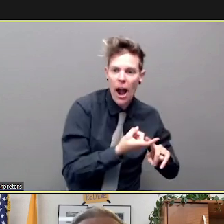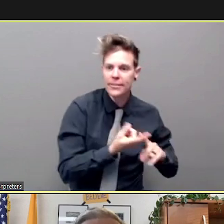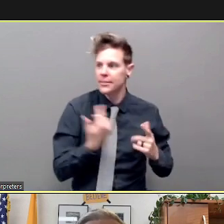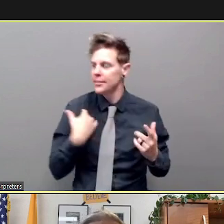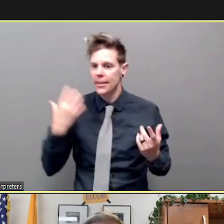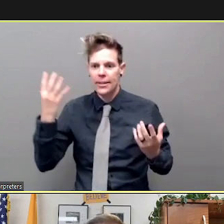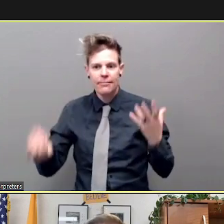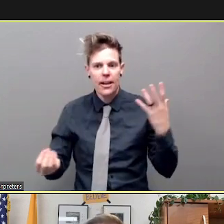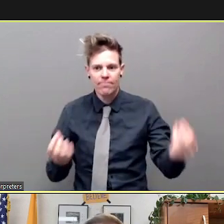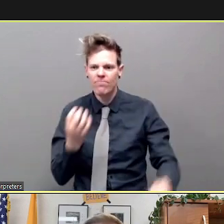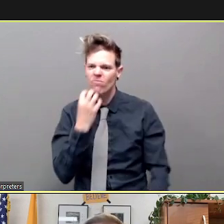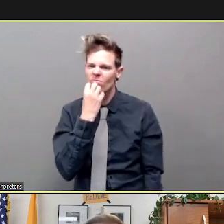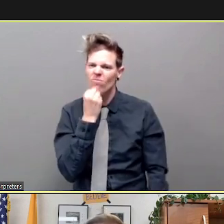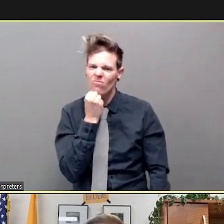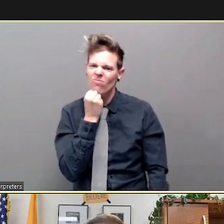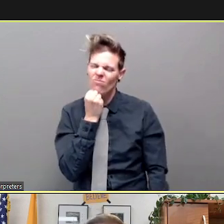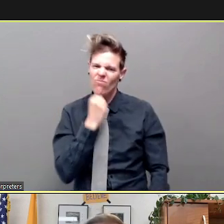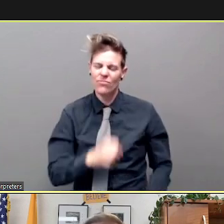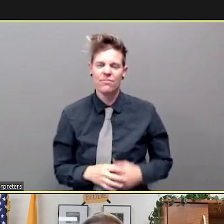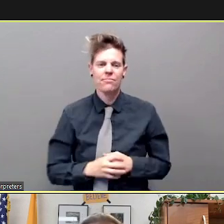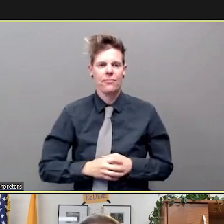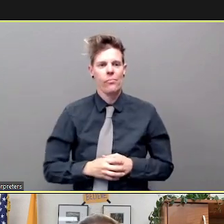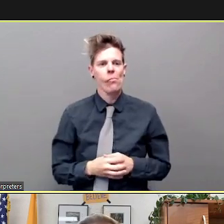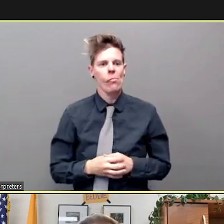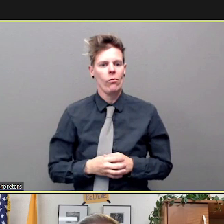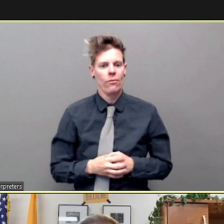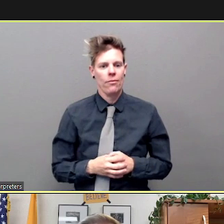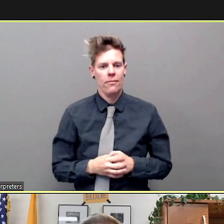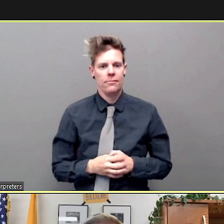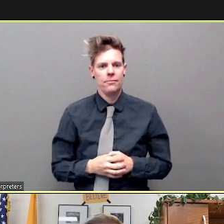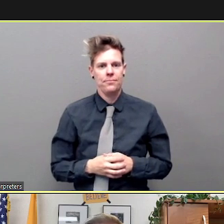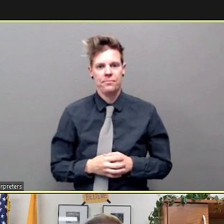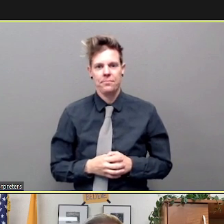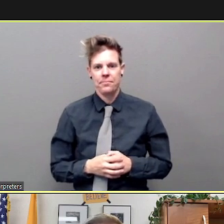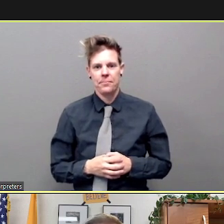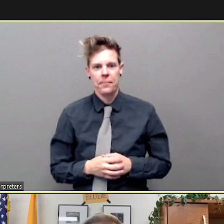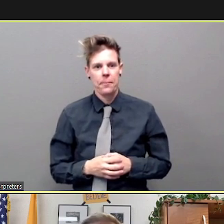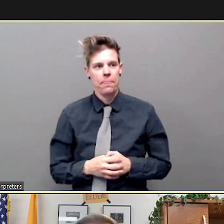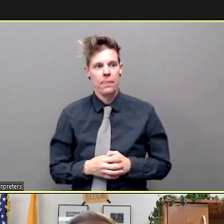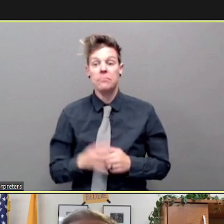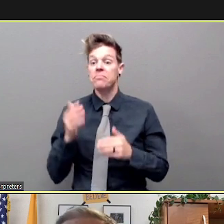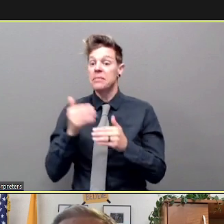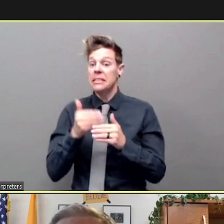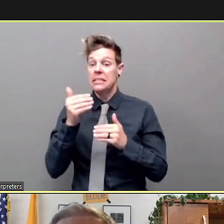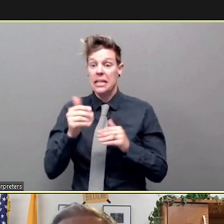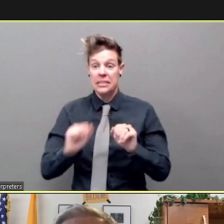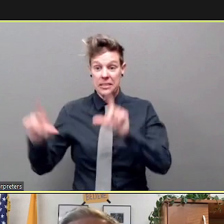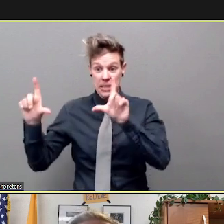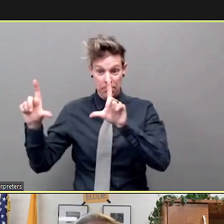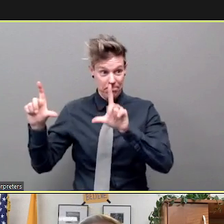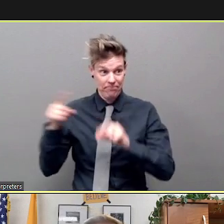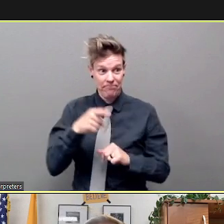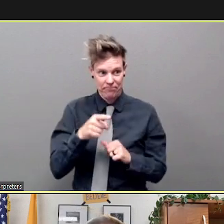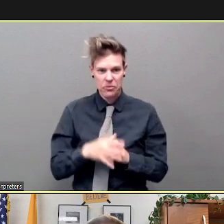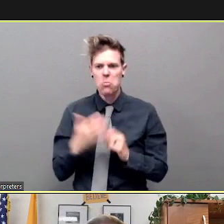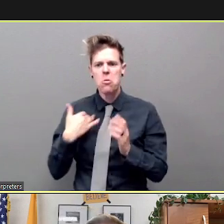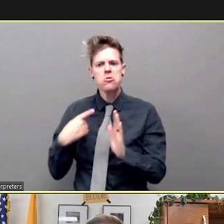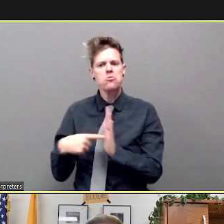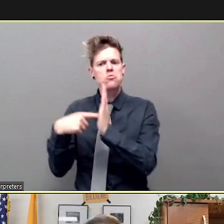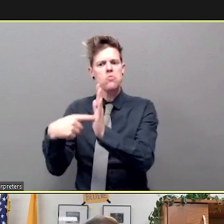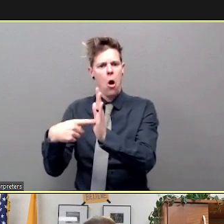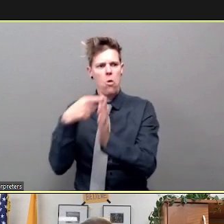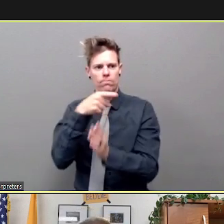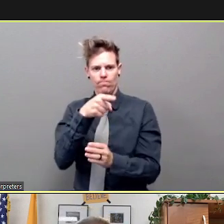lost to the infection. Next slide, please. I wanted to show you this. This is a slide we review every